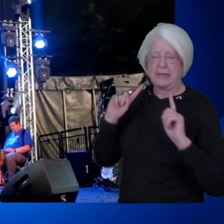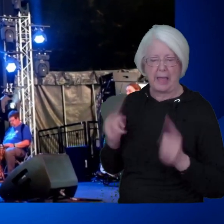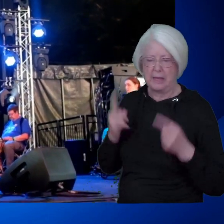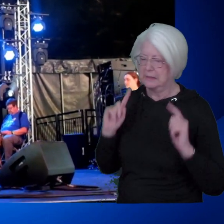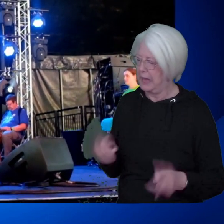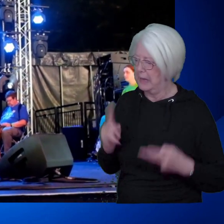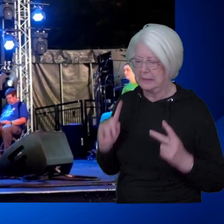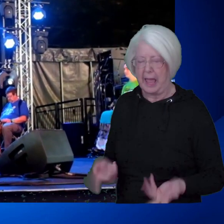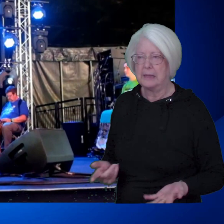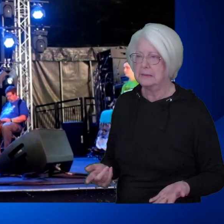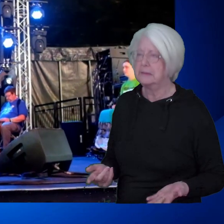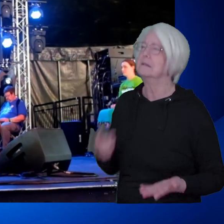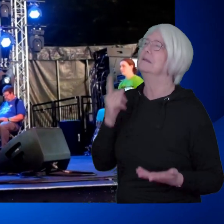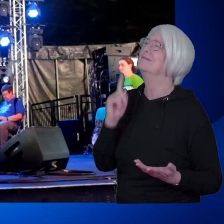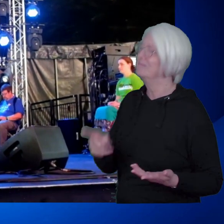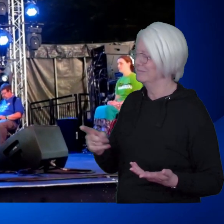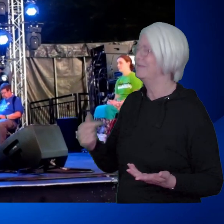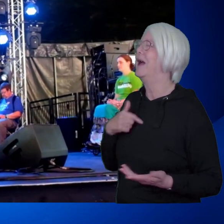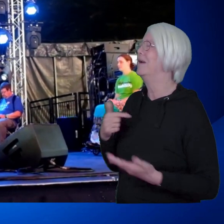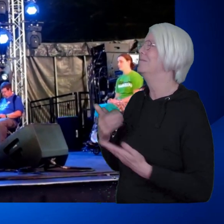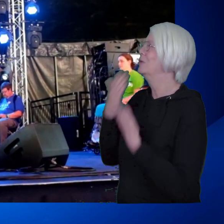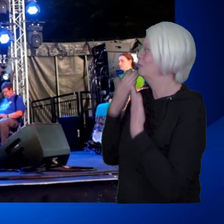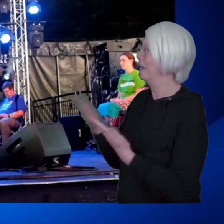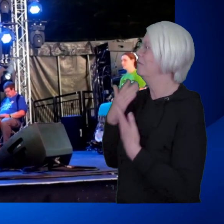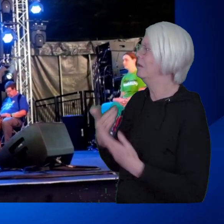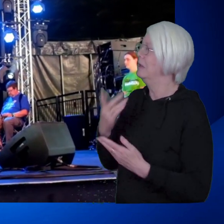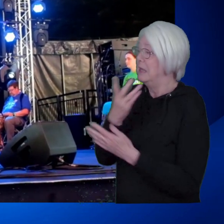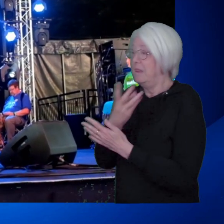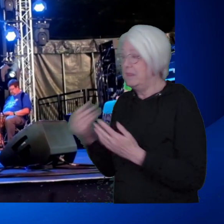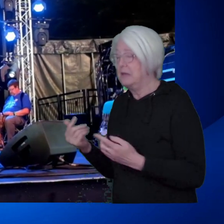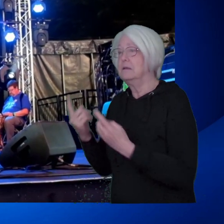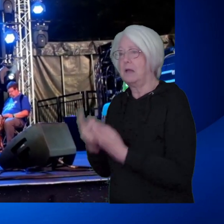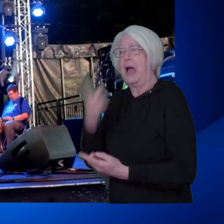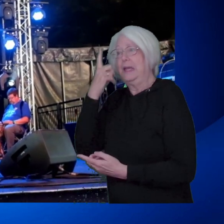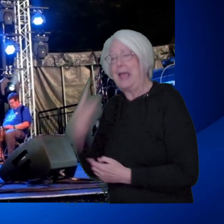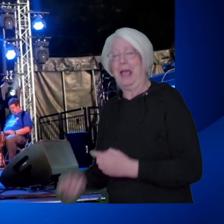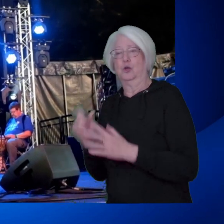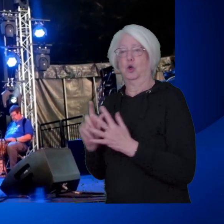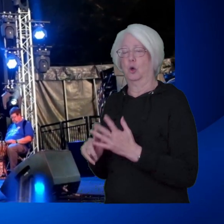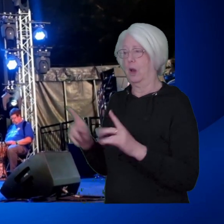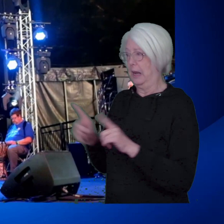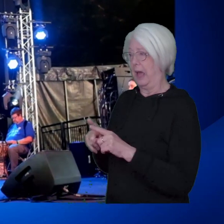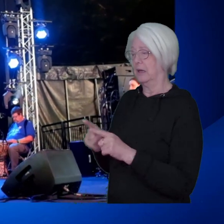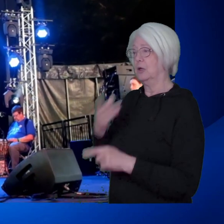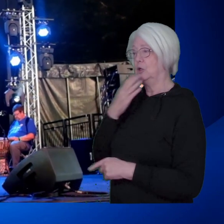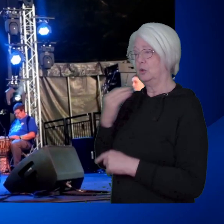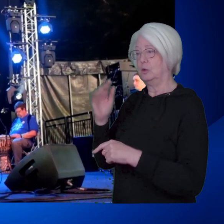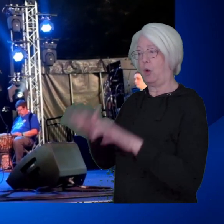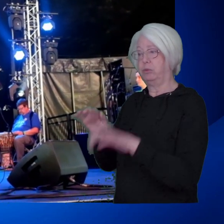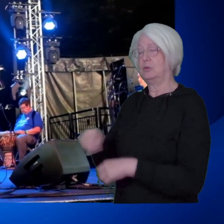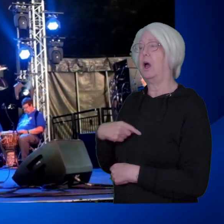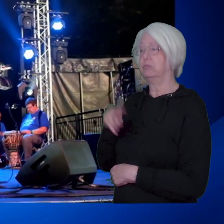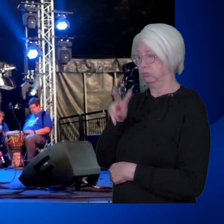do, I am grateful for all the things I can do, like using this computer to help me